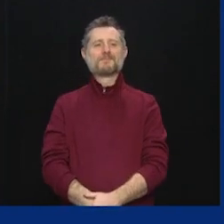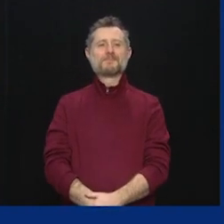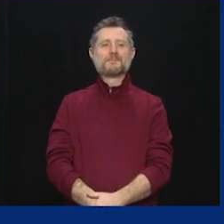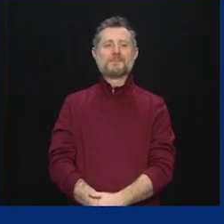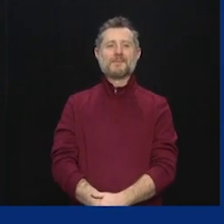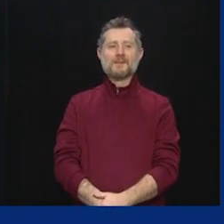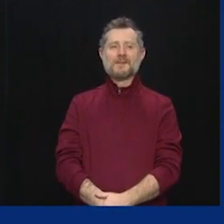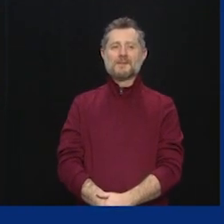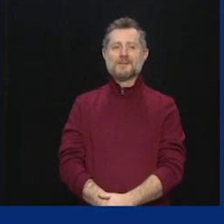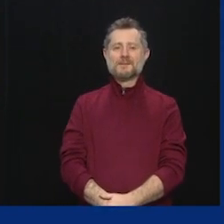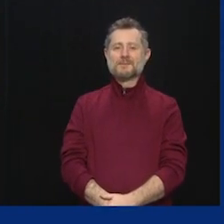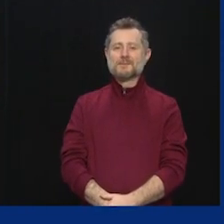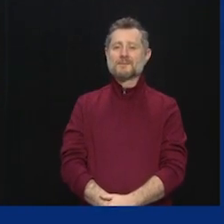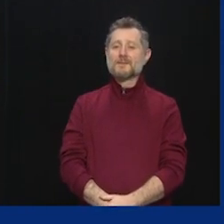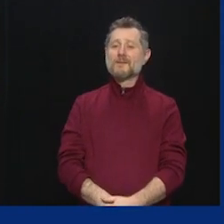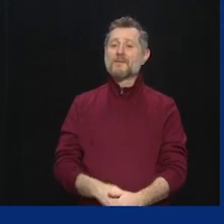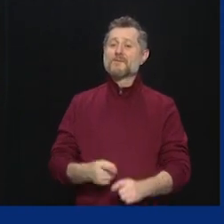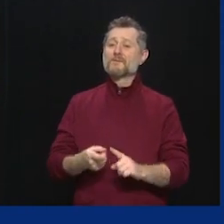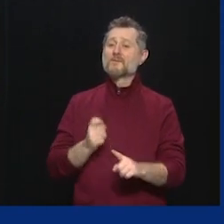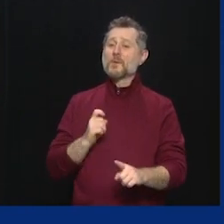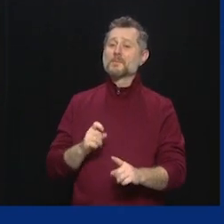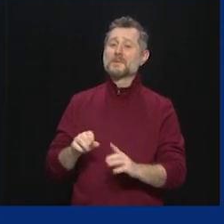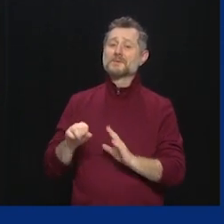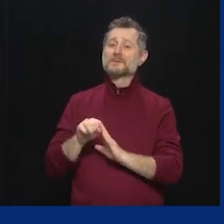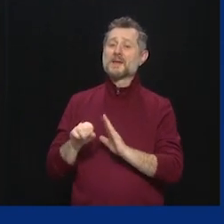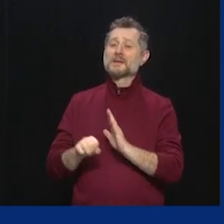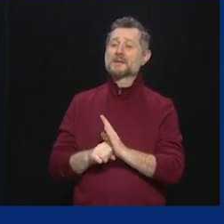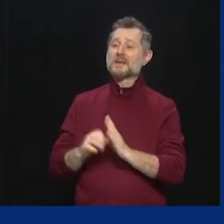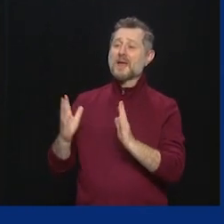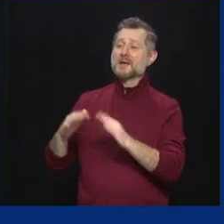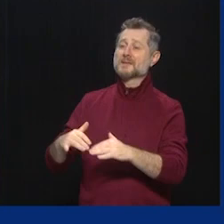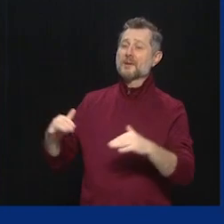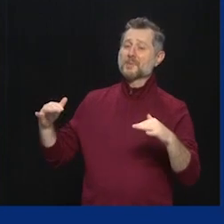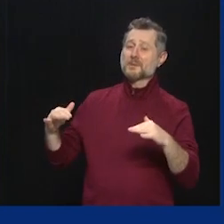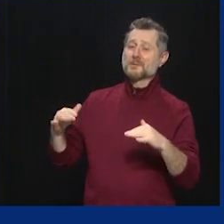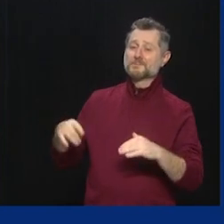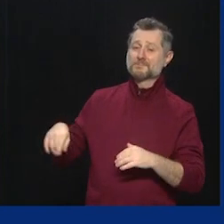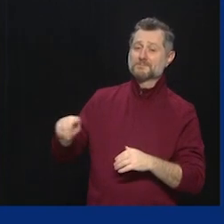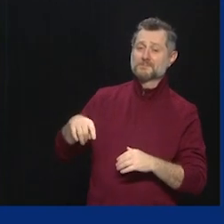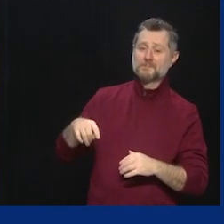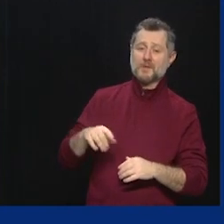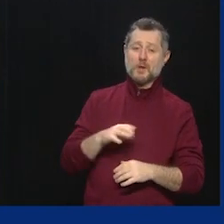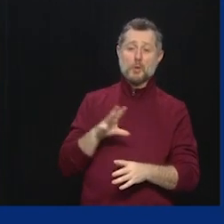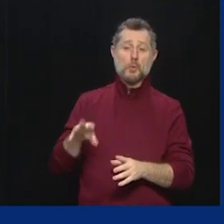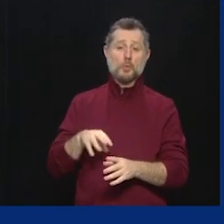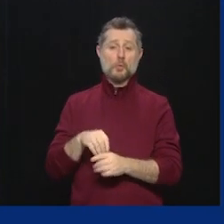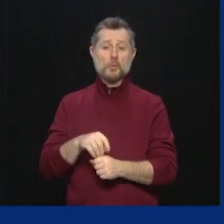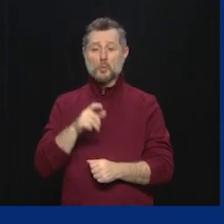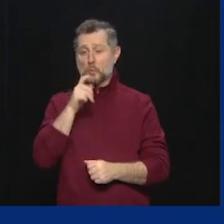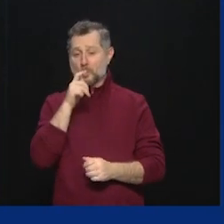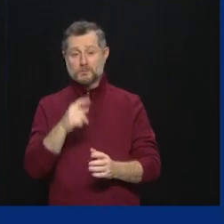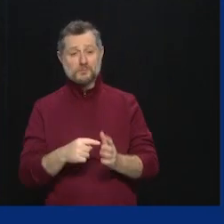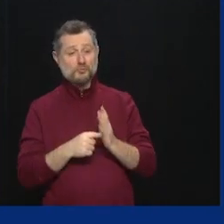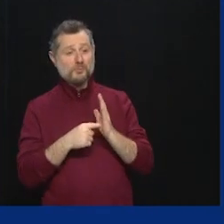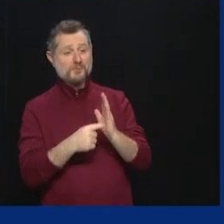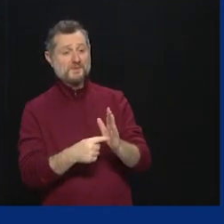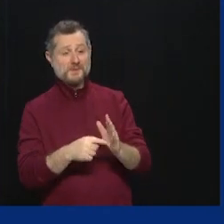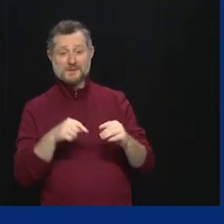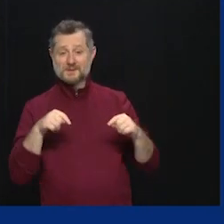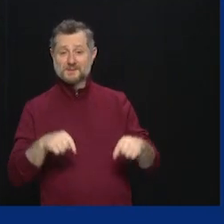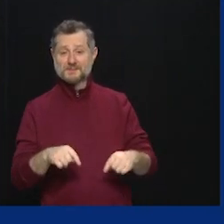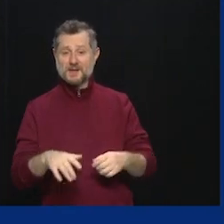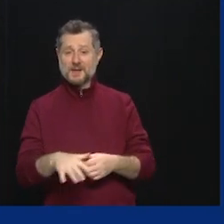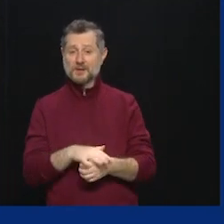From our friends in the New York State Assembly, including the person who represents this area,